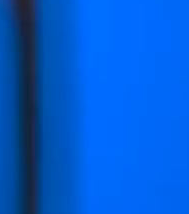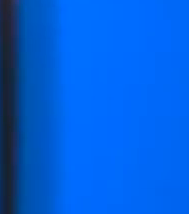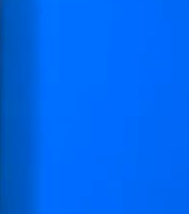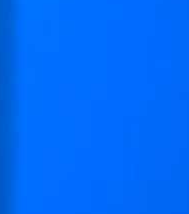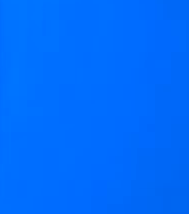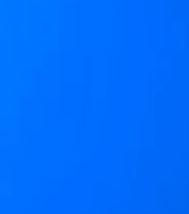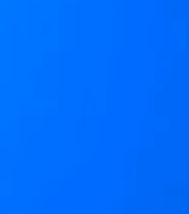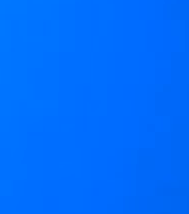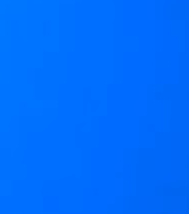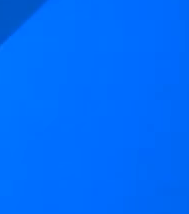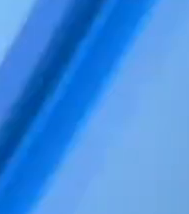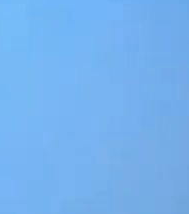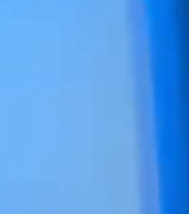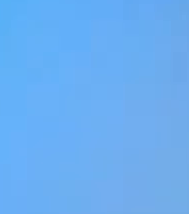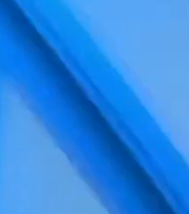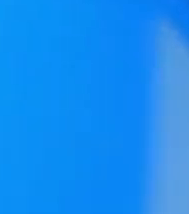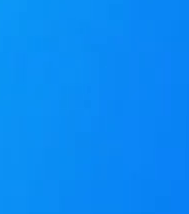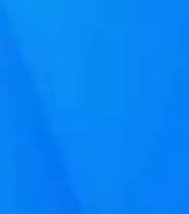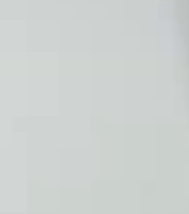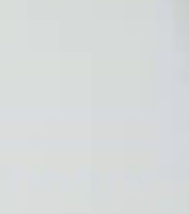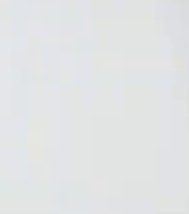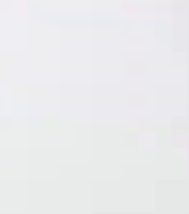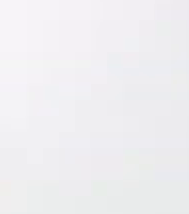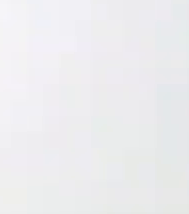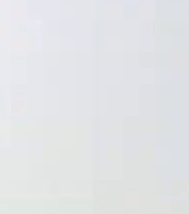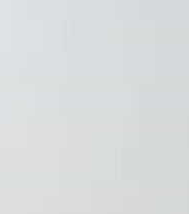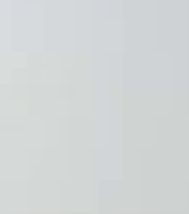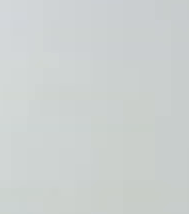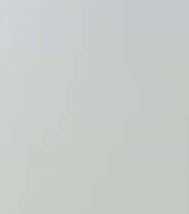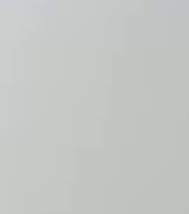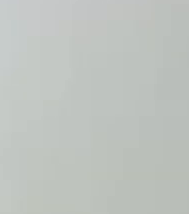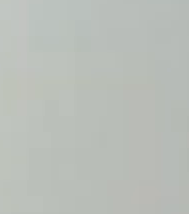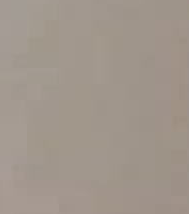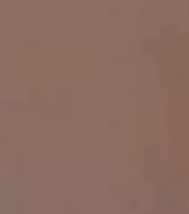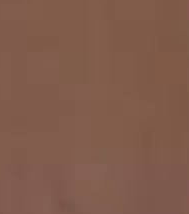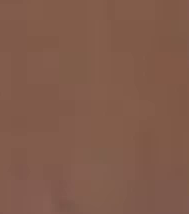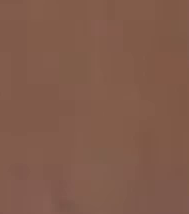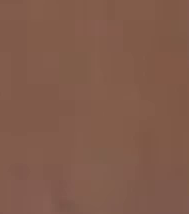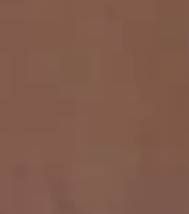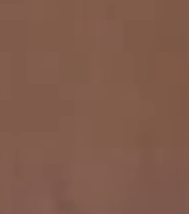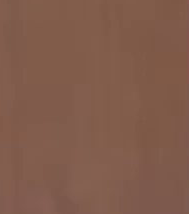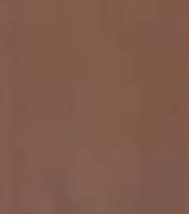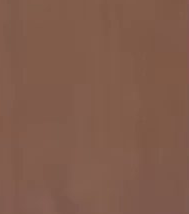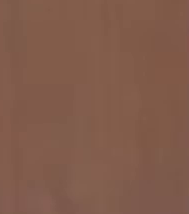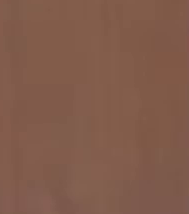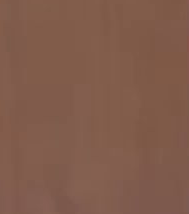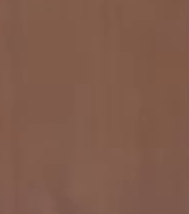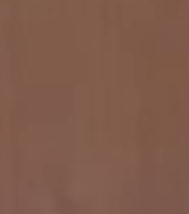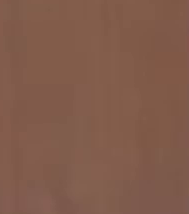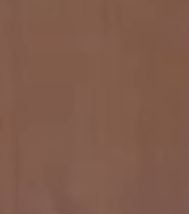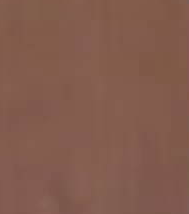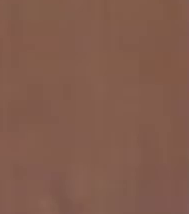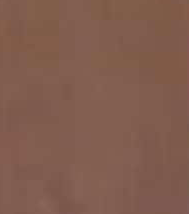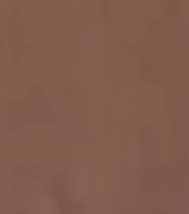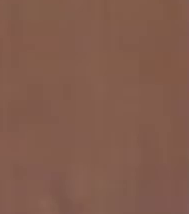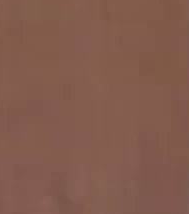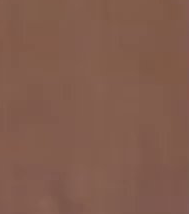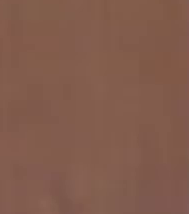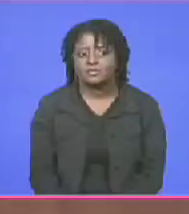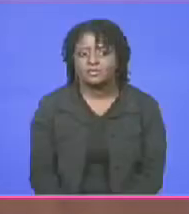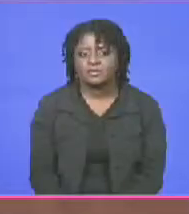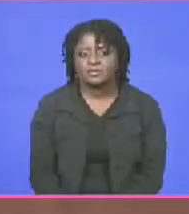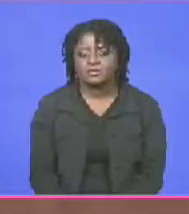ZNS Total Sports is brought to you by Fourth Terrace Diagnostic Center. Good evening, Bahamas. I'm Kelsey Johnson. Welcome to